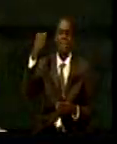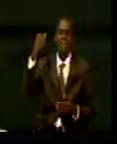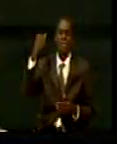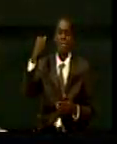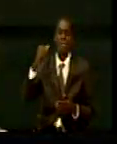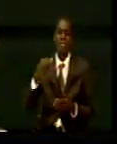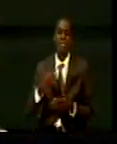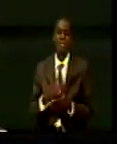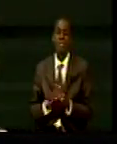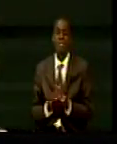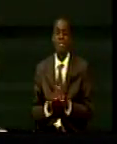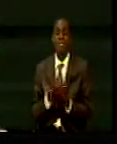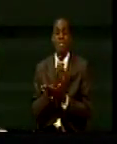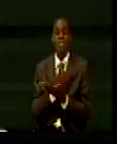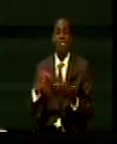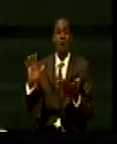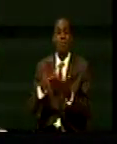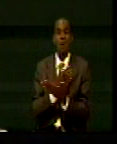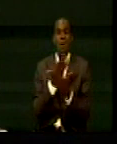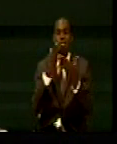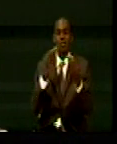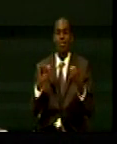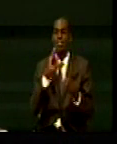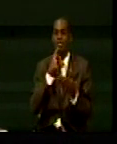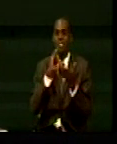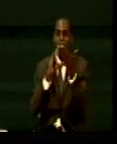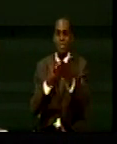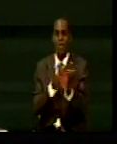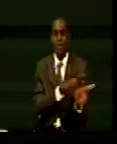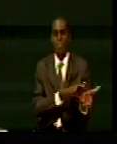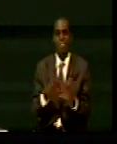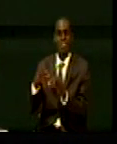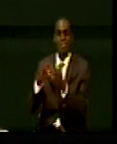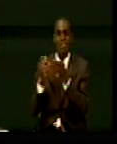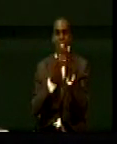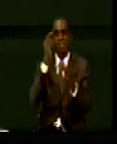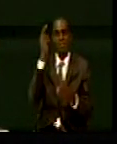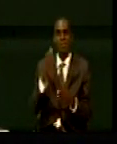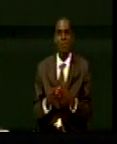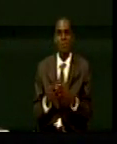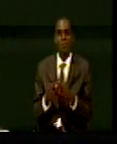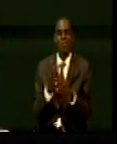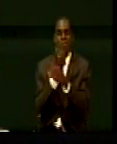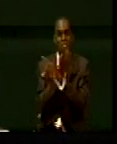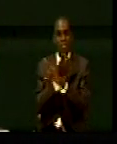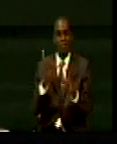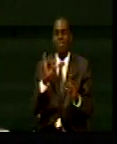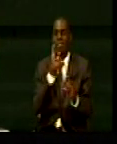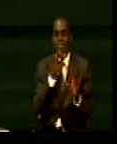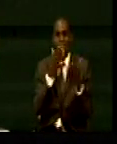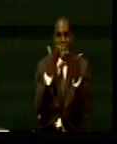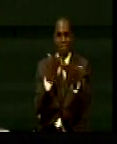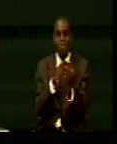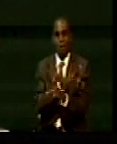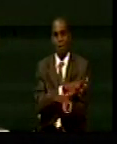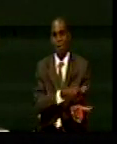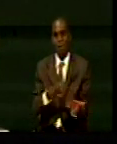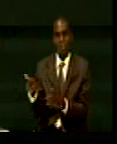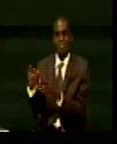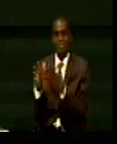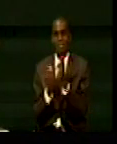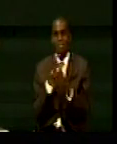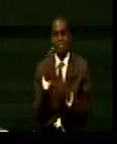Amen. Divine solution is there already. Amen. Deliverance is there already. Amen.